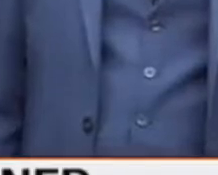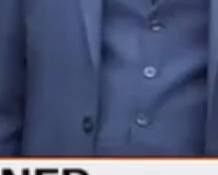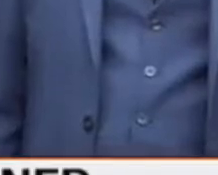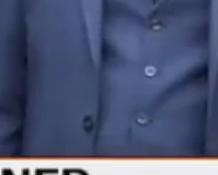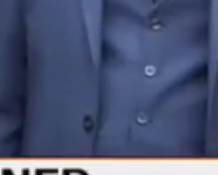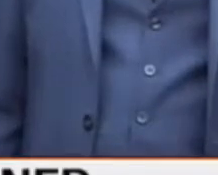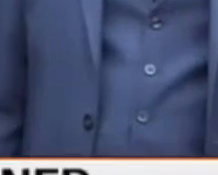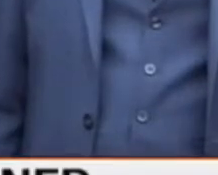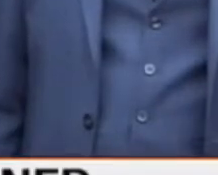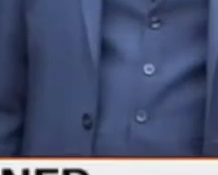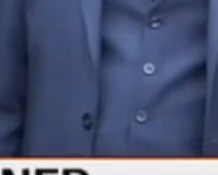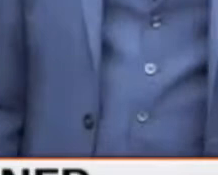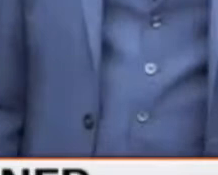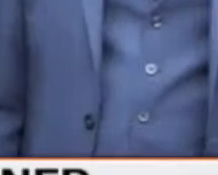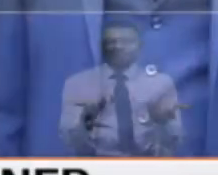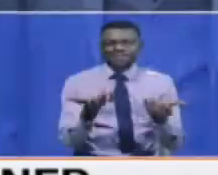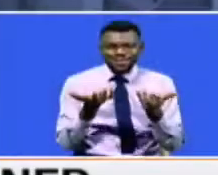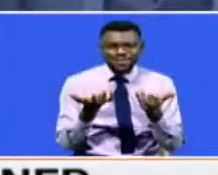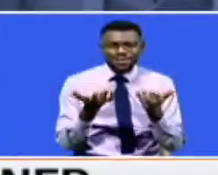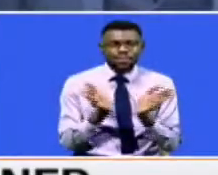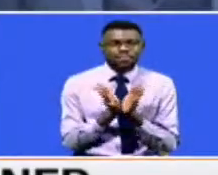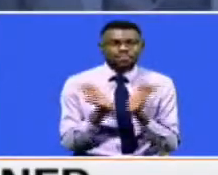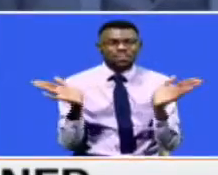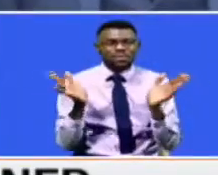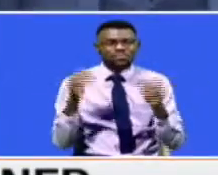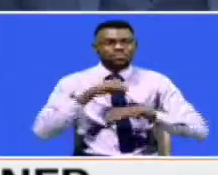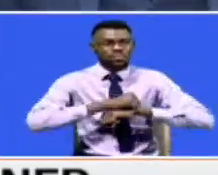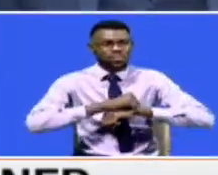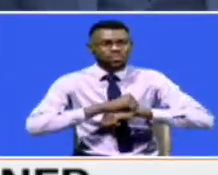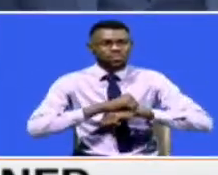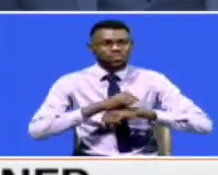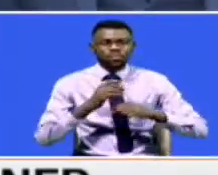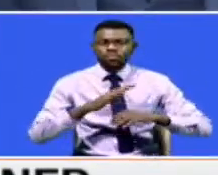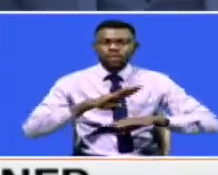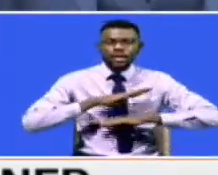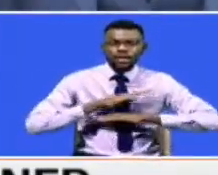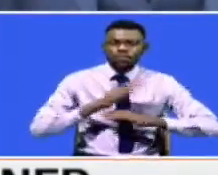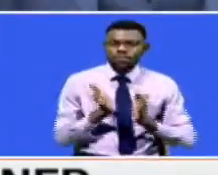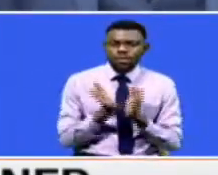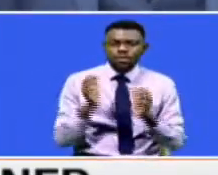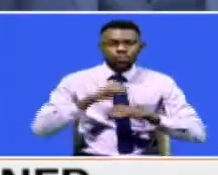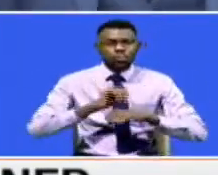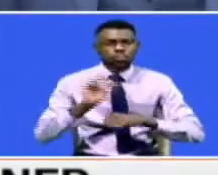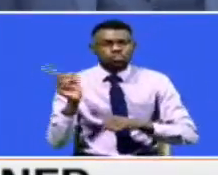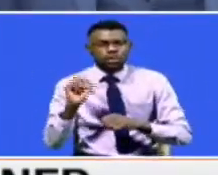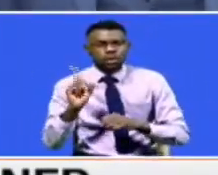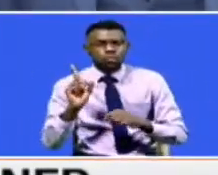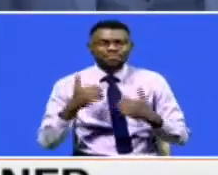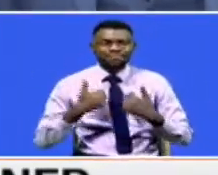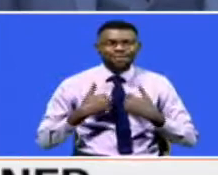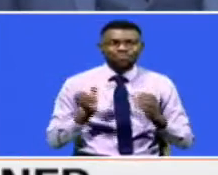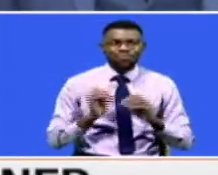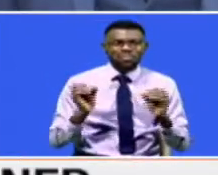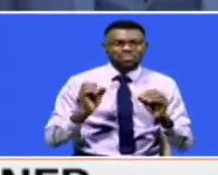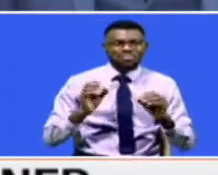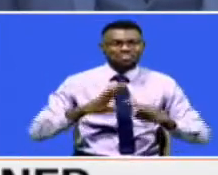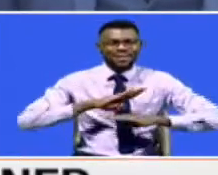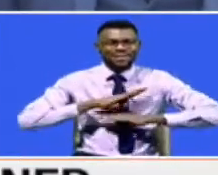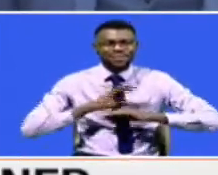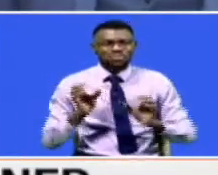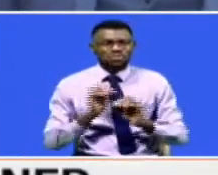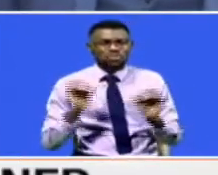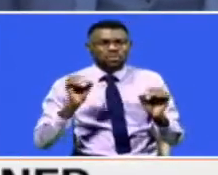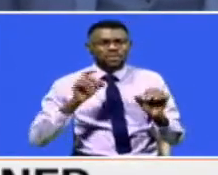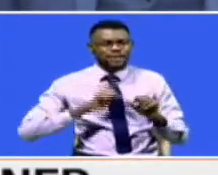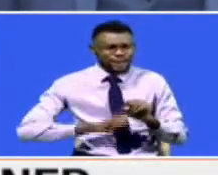Tuko na haja sana ya public schools. We don't have adequate public schools in Nairobi. We have a shortage every time we do